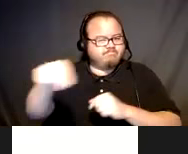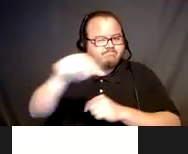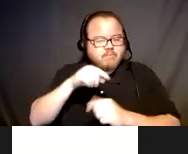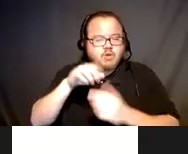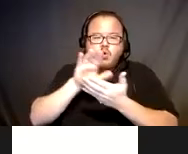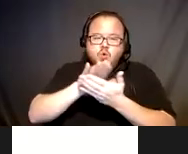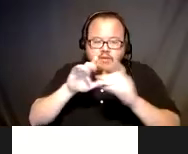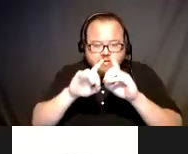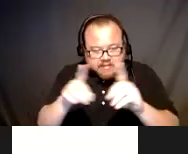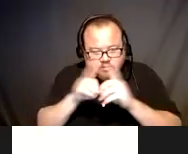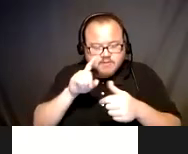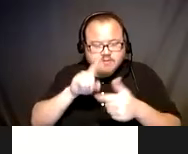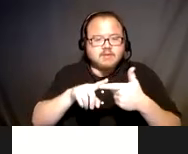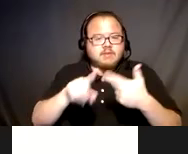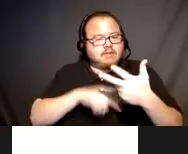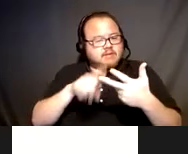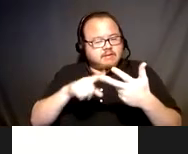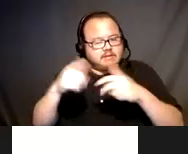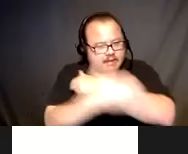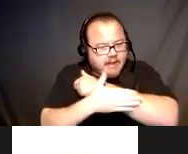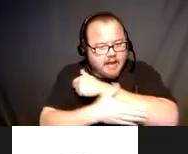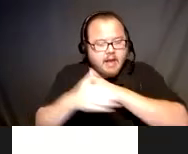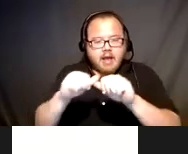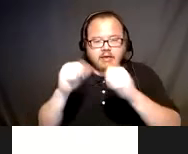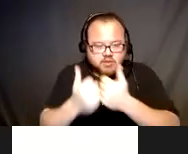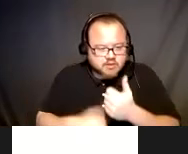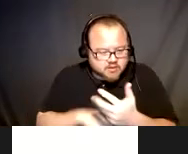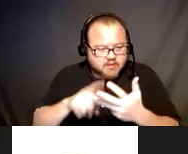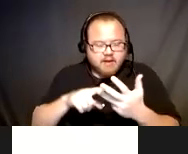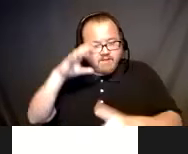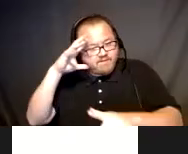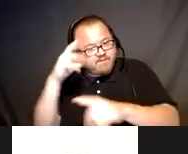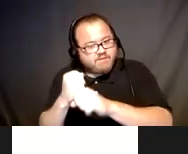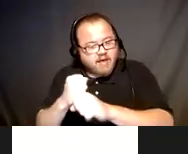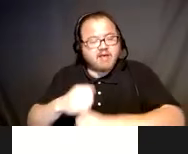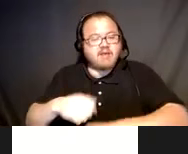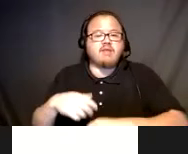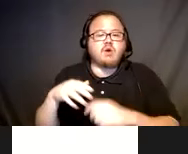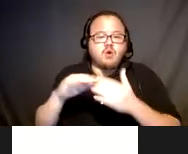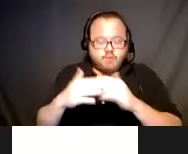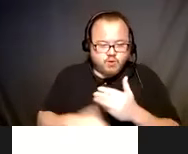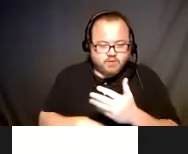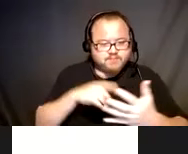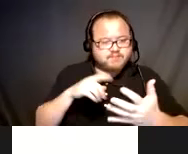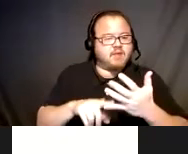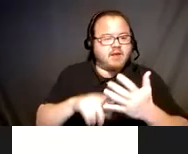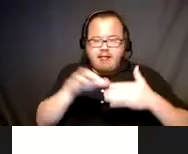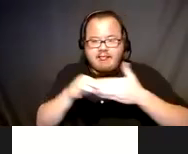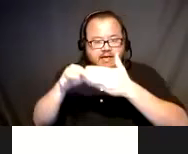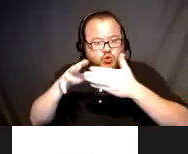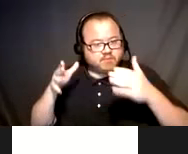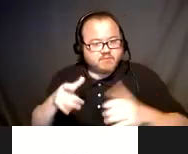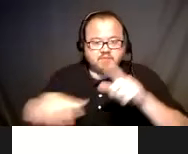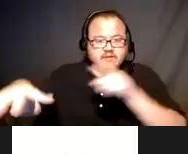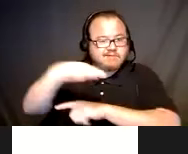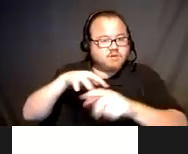districts, county agencies, faith communities, representation from military leadership in Riverside County, and others with